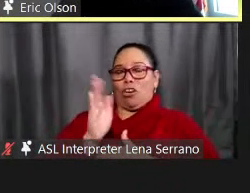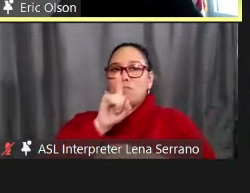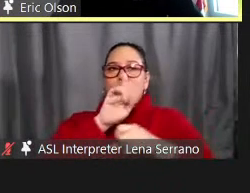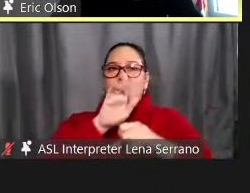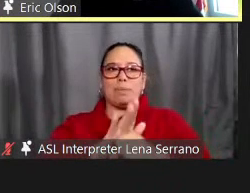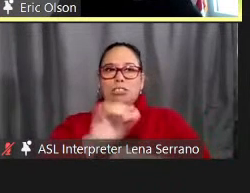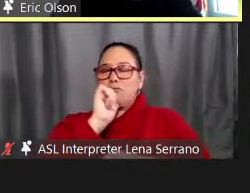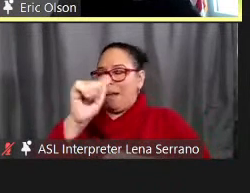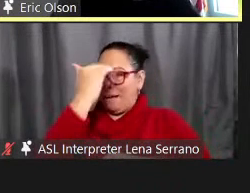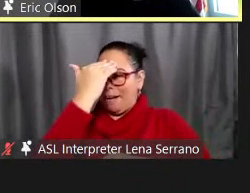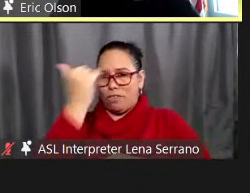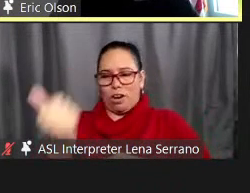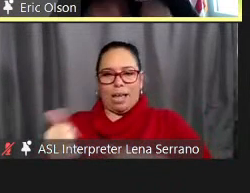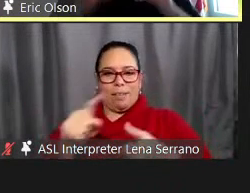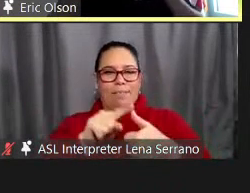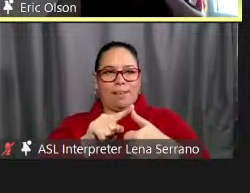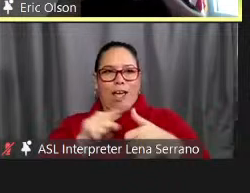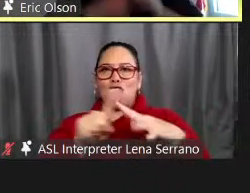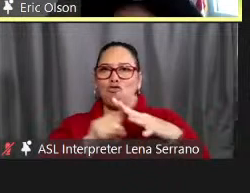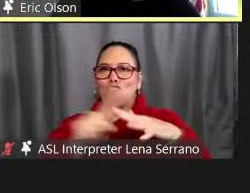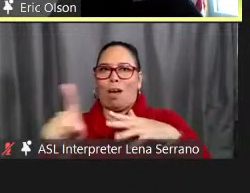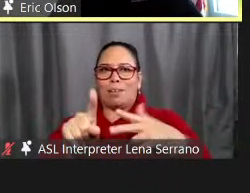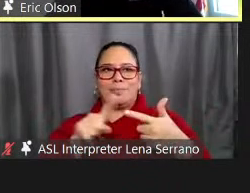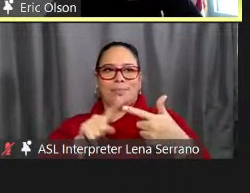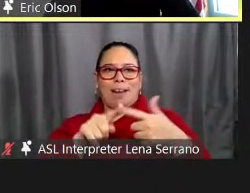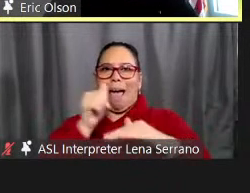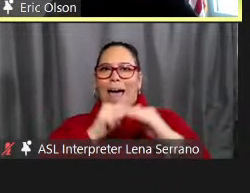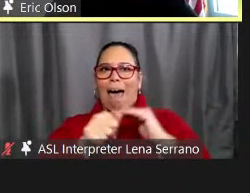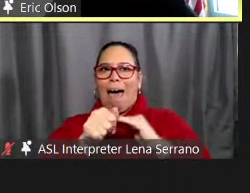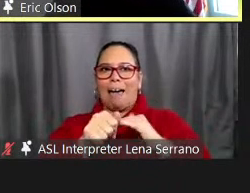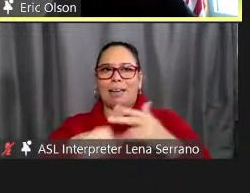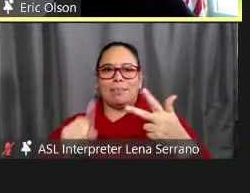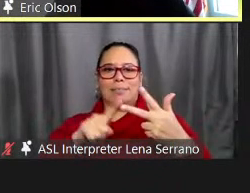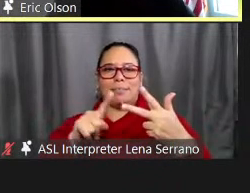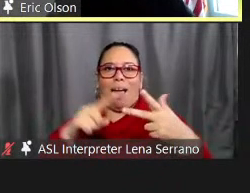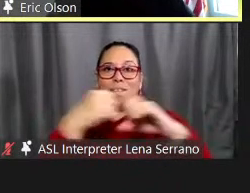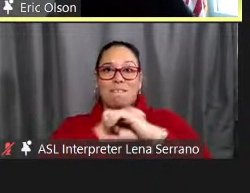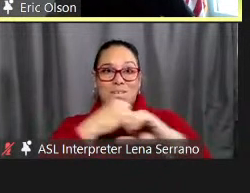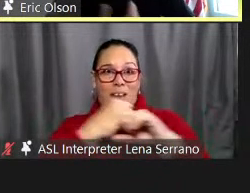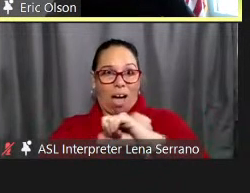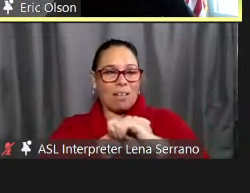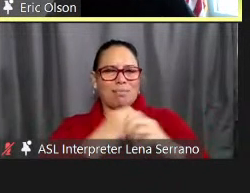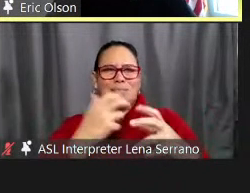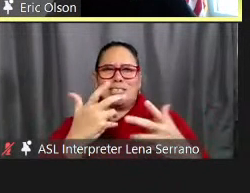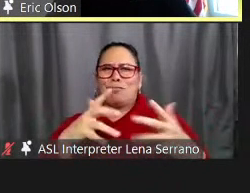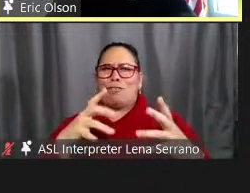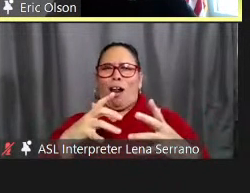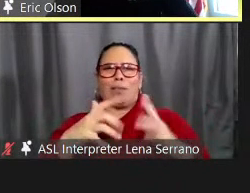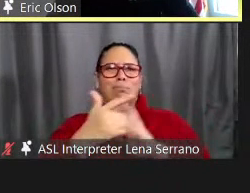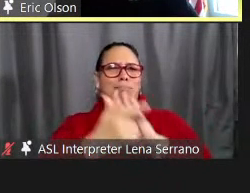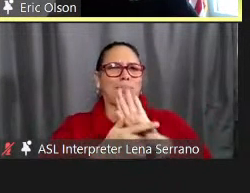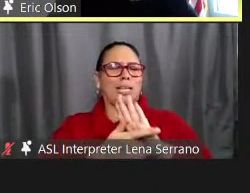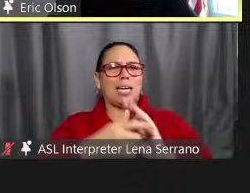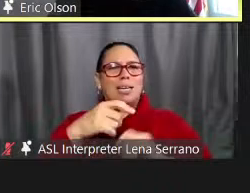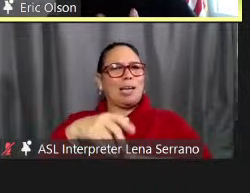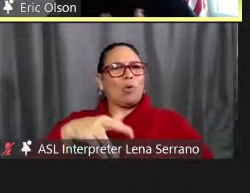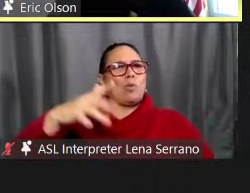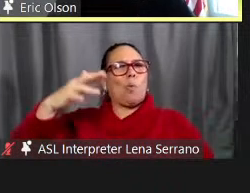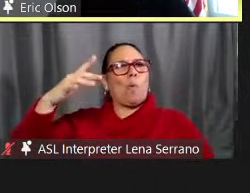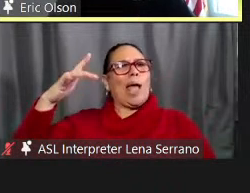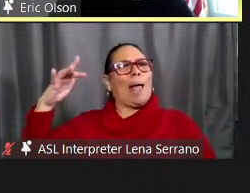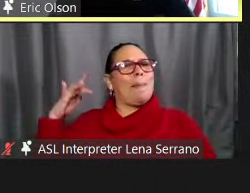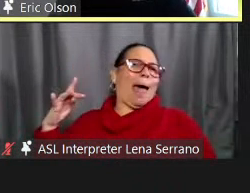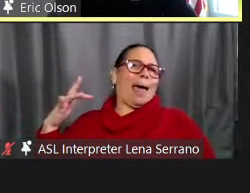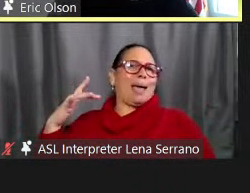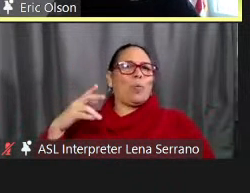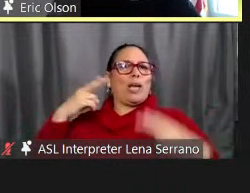to forget run, hide, fight, because it's already codified in here. This goes back to when we had to face off with a saber-toothed tiger that decided it was going to make a